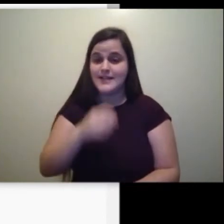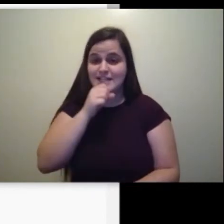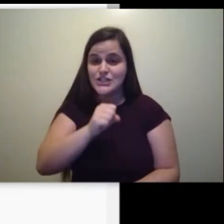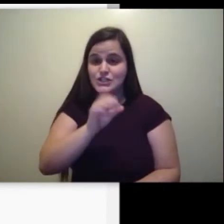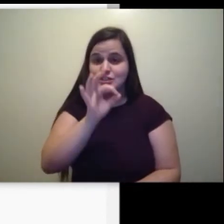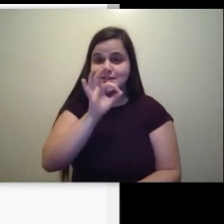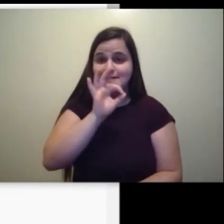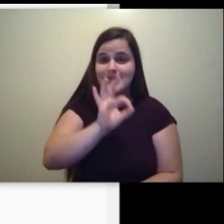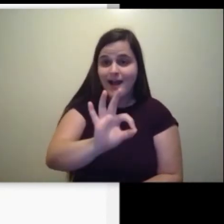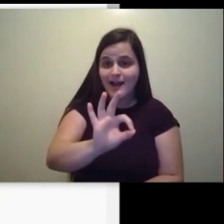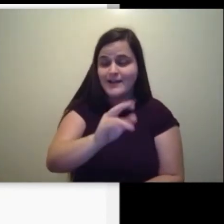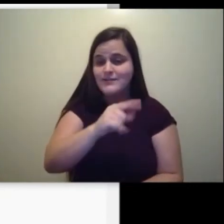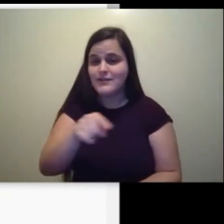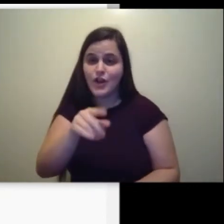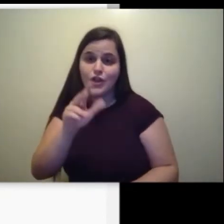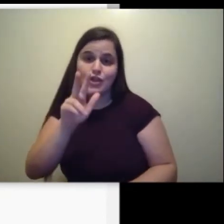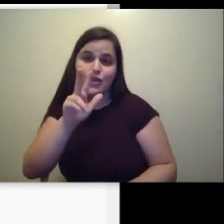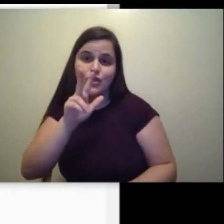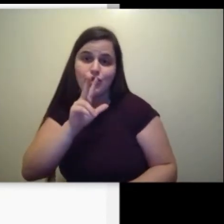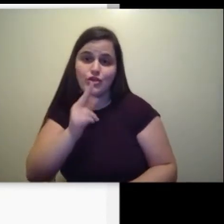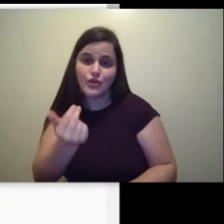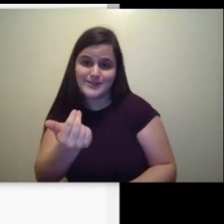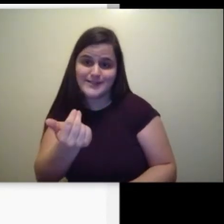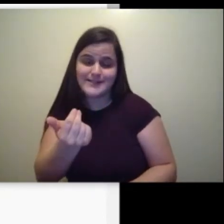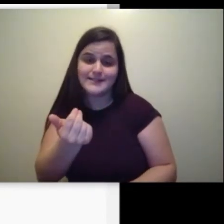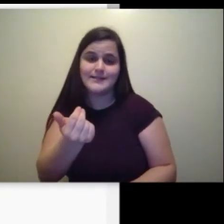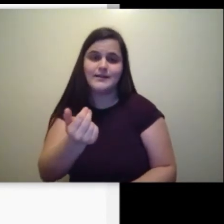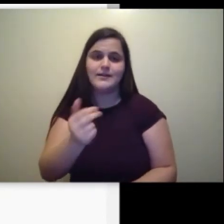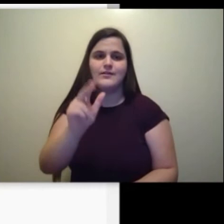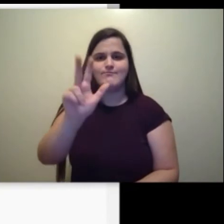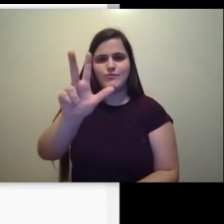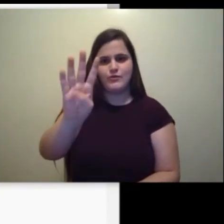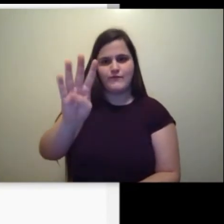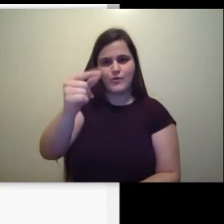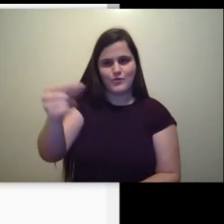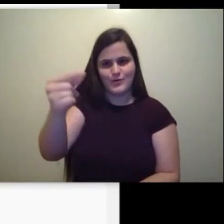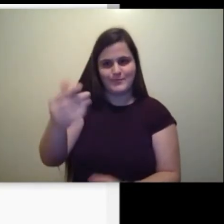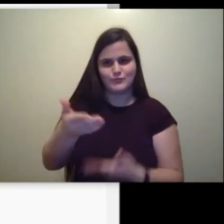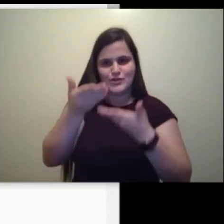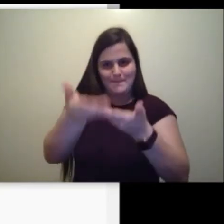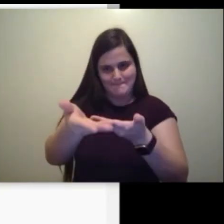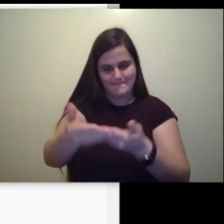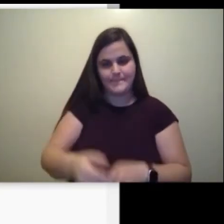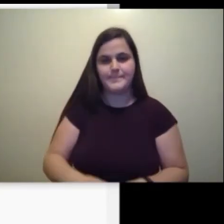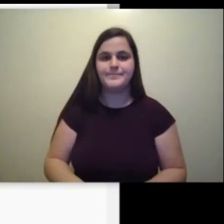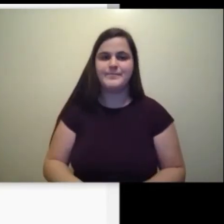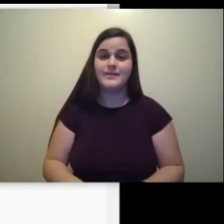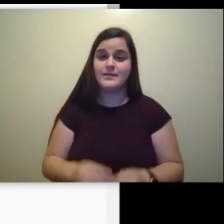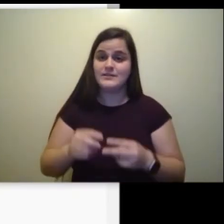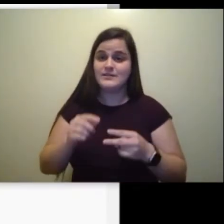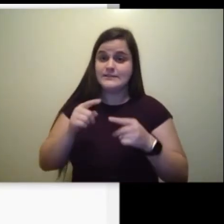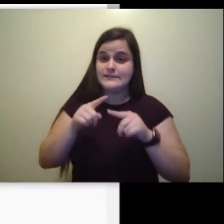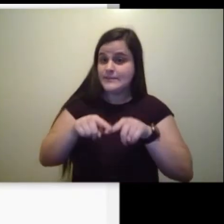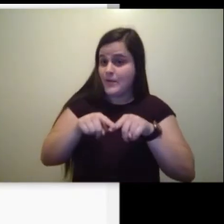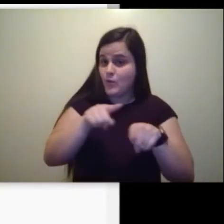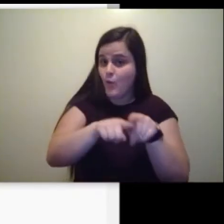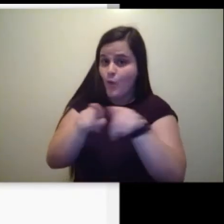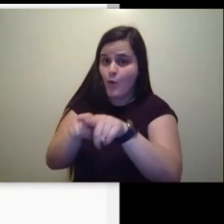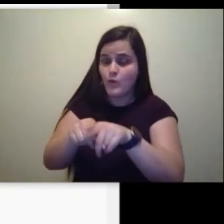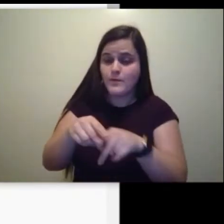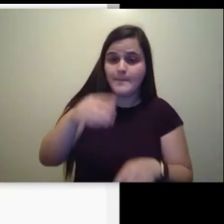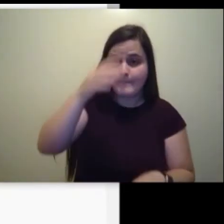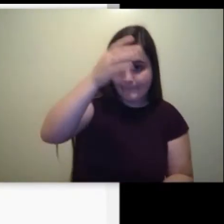and 13, 34 grams are recommended. Whether a person is male or female also